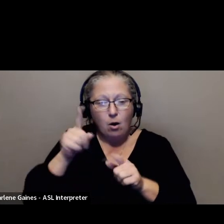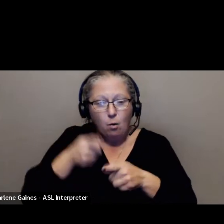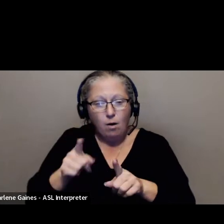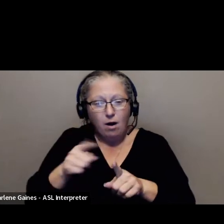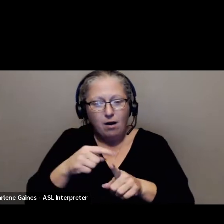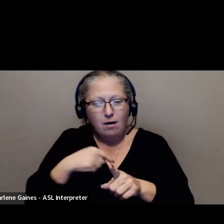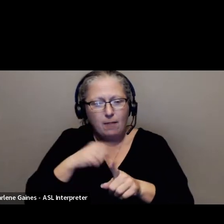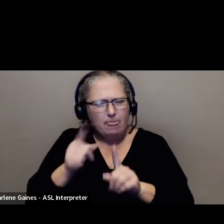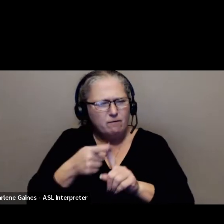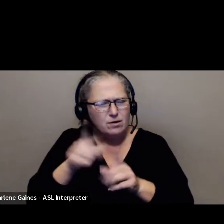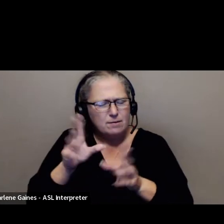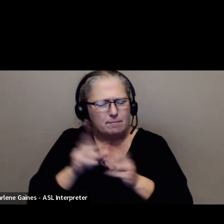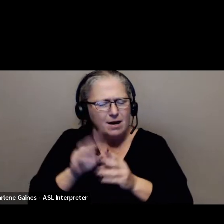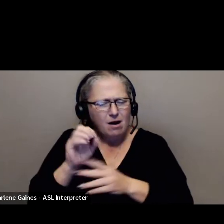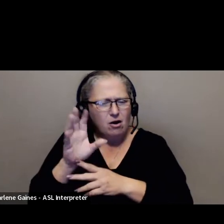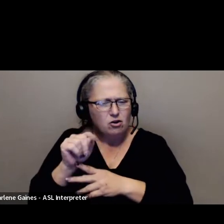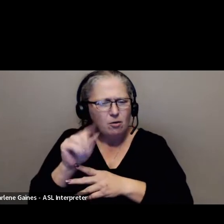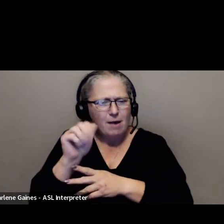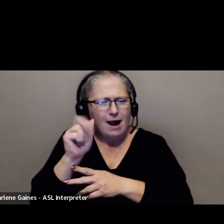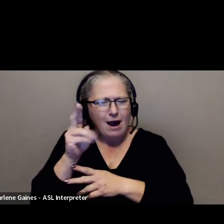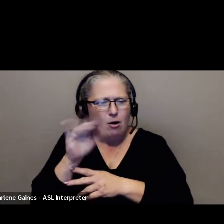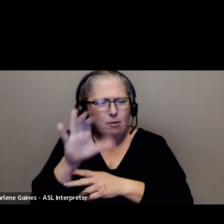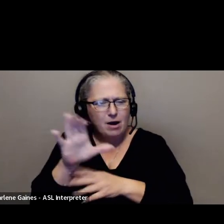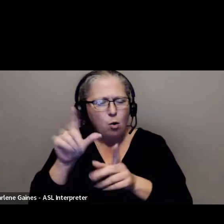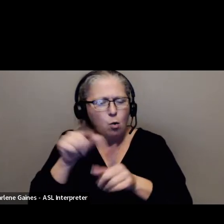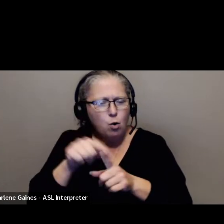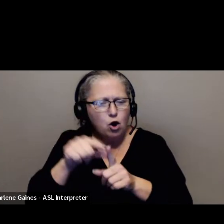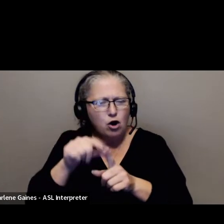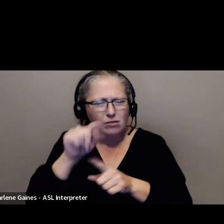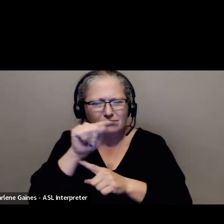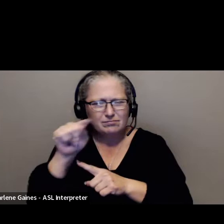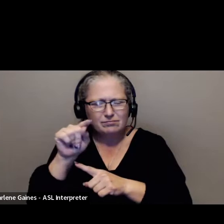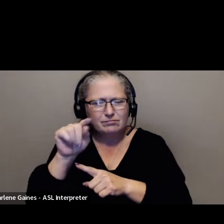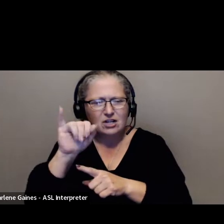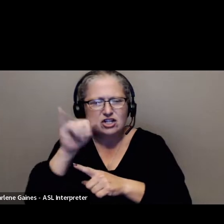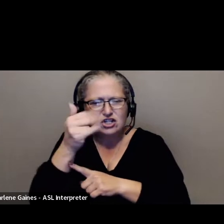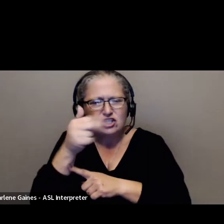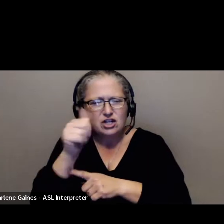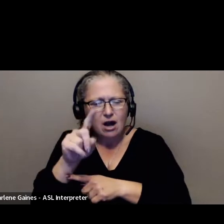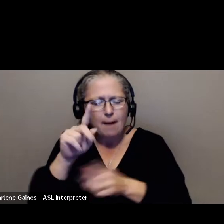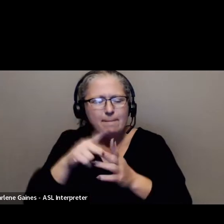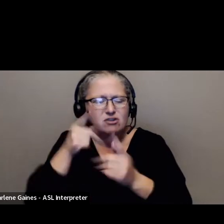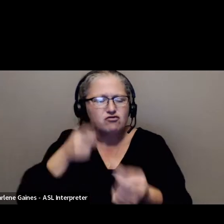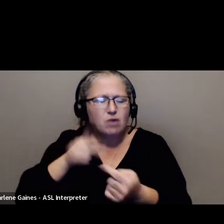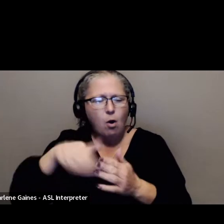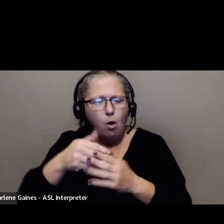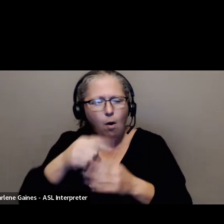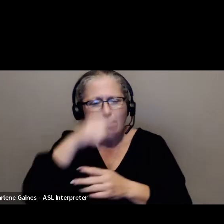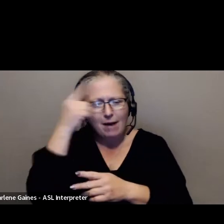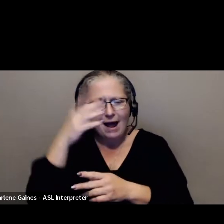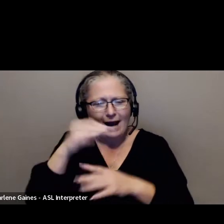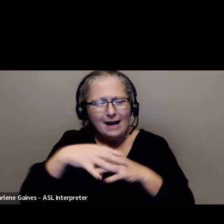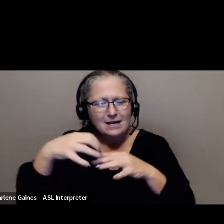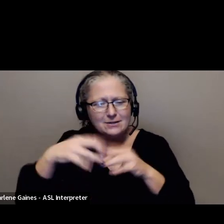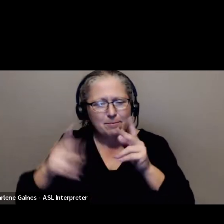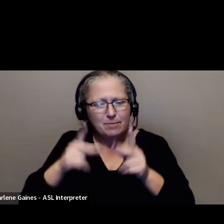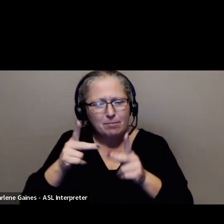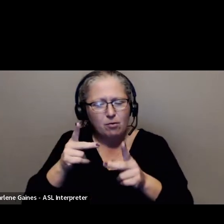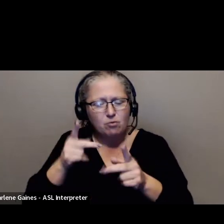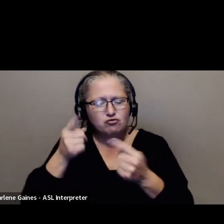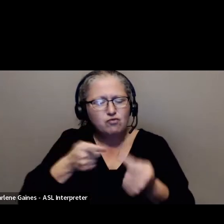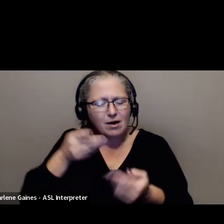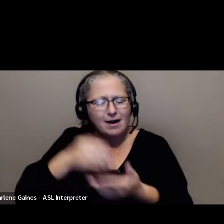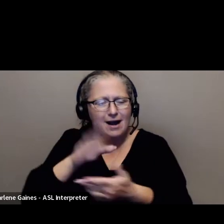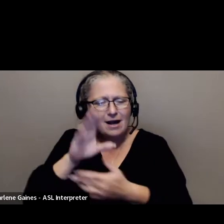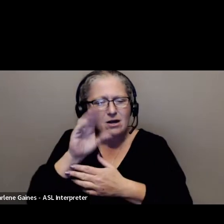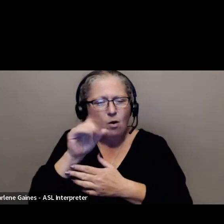the first meeting of October, the Arabic word jihad means struggle. All Black and Indigenous peoples are in struggle against colonialism, against